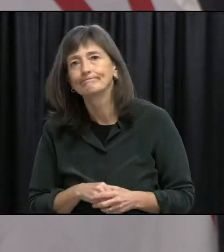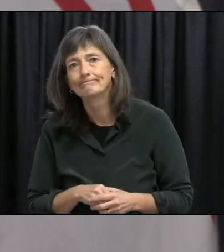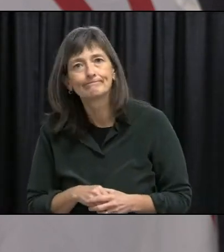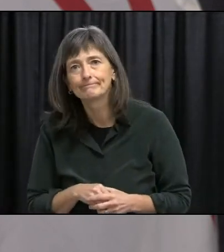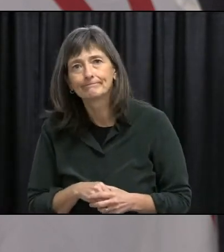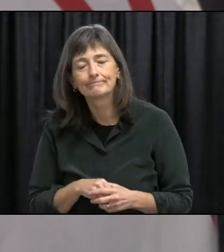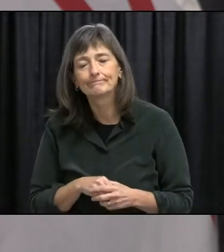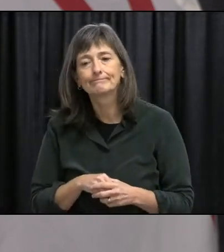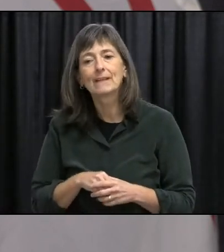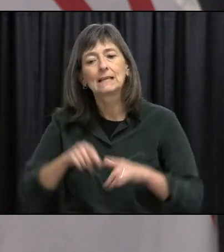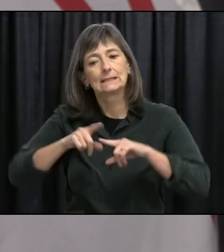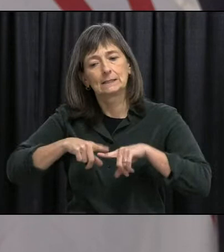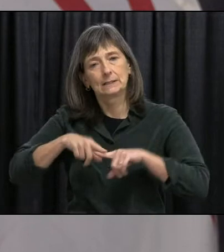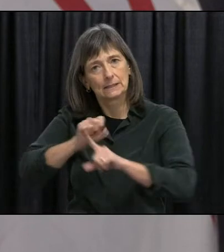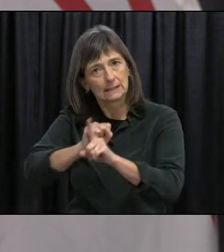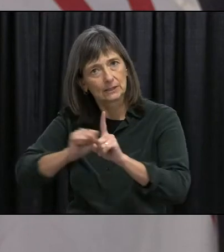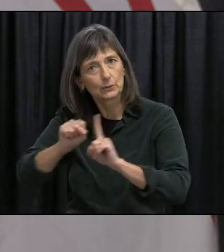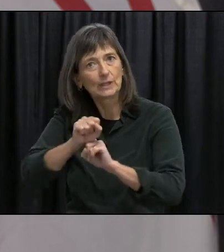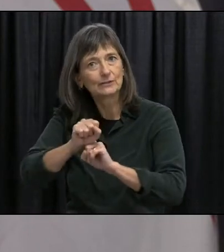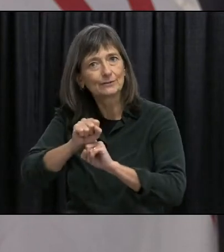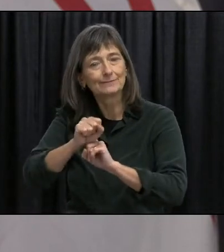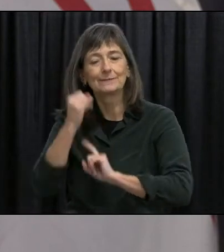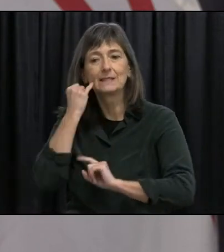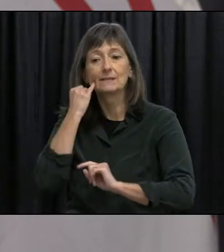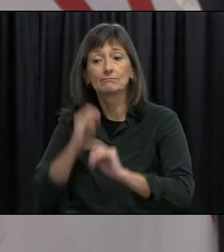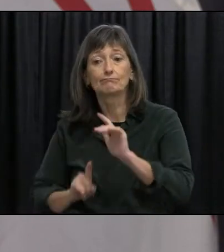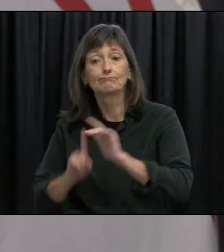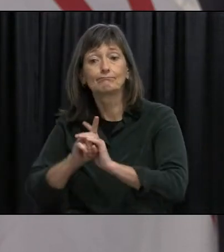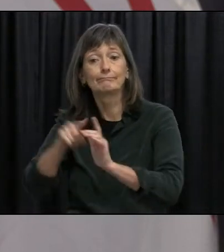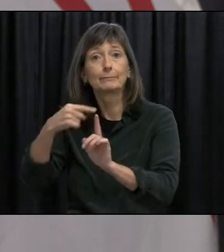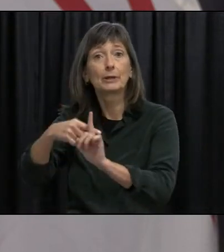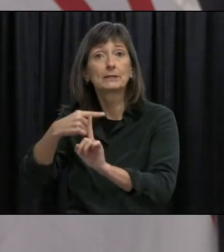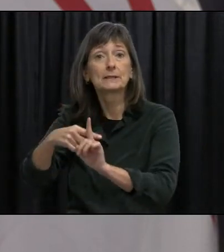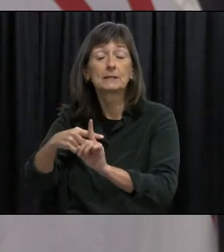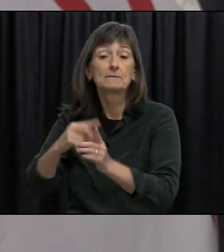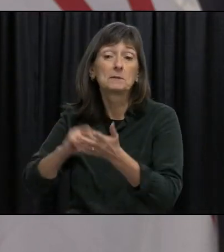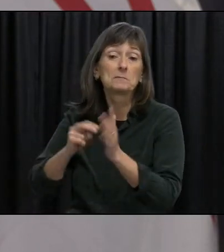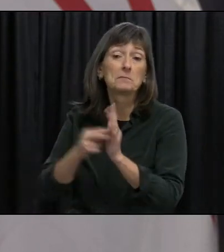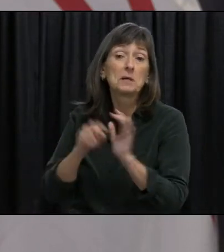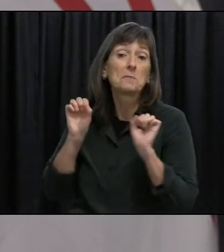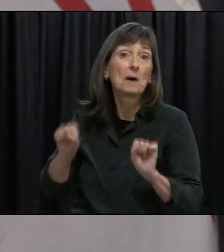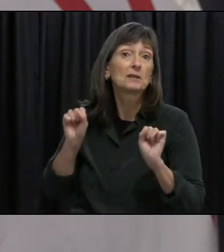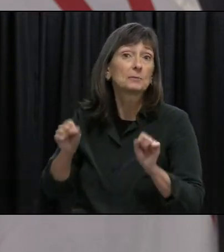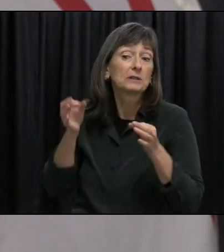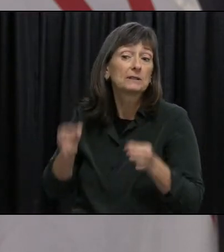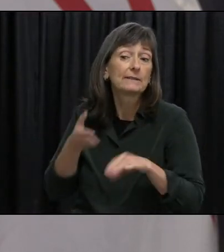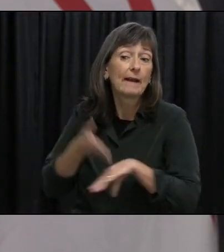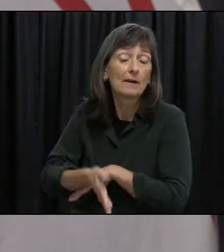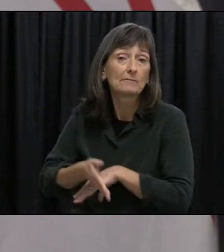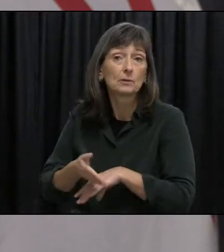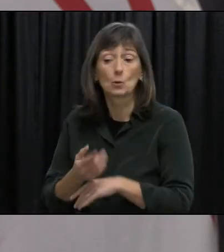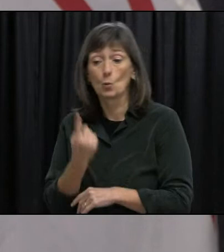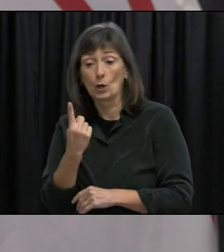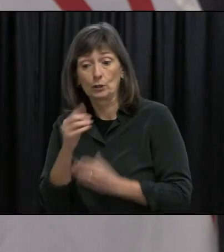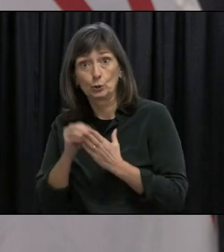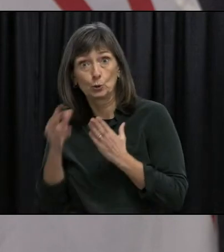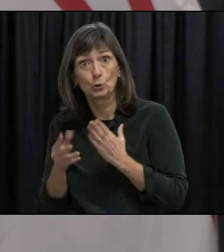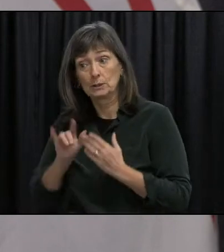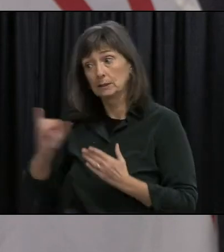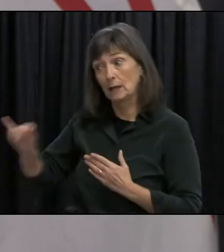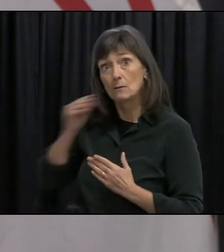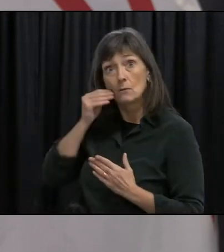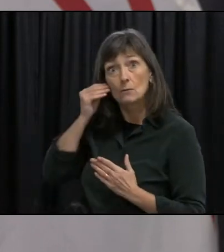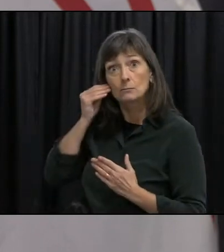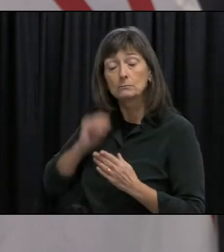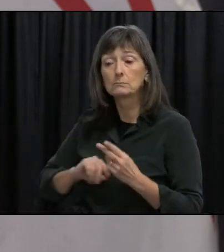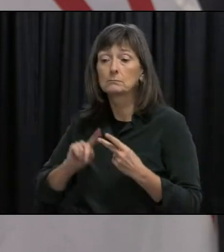any particular situation could lead to measures ranging anywhere from the absence of a student, the